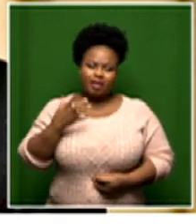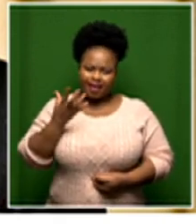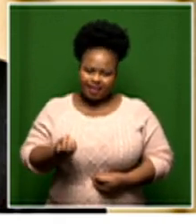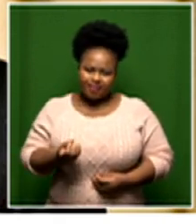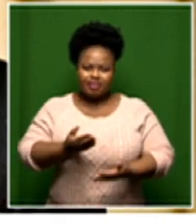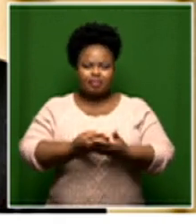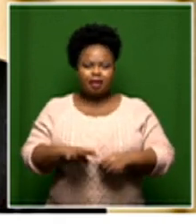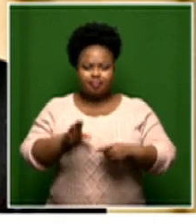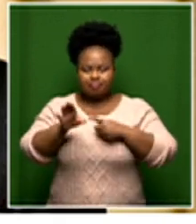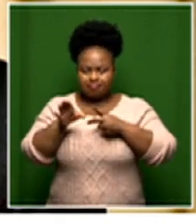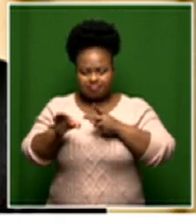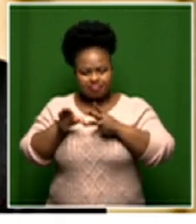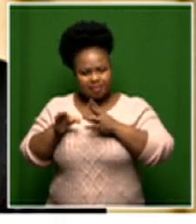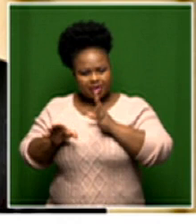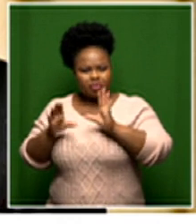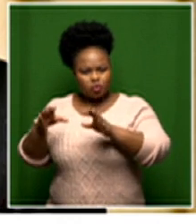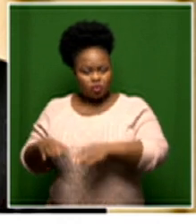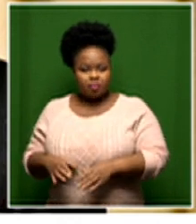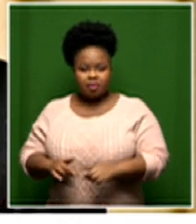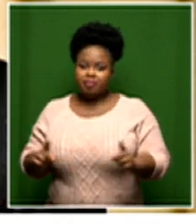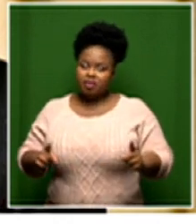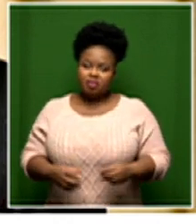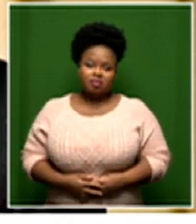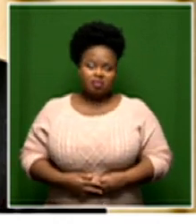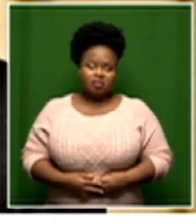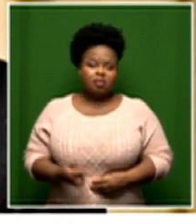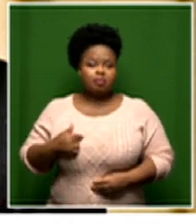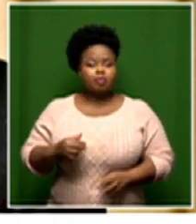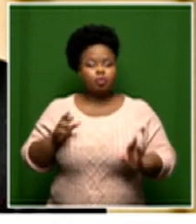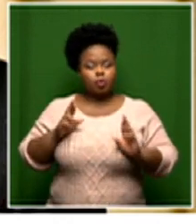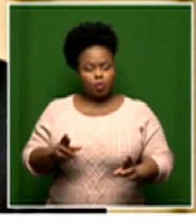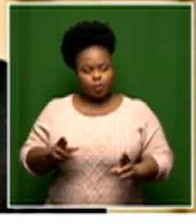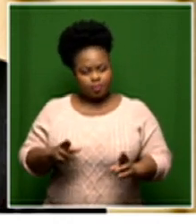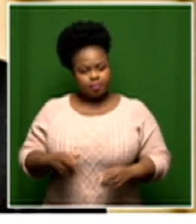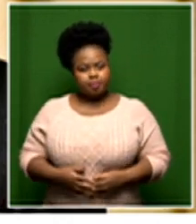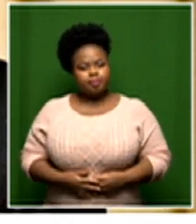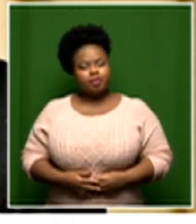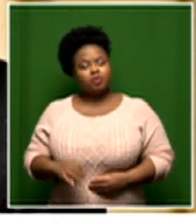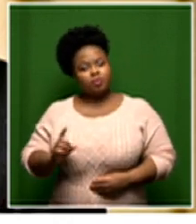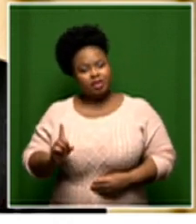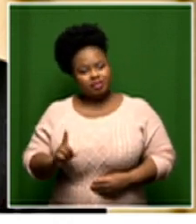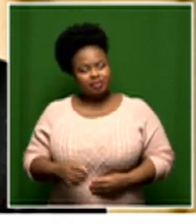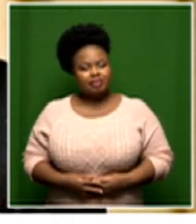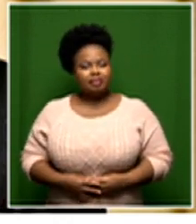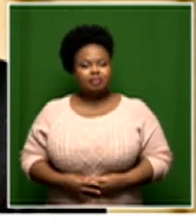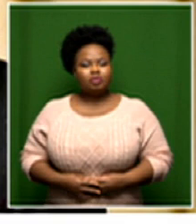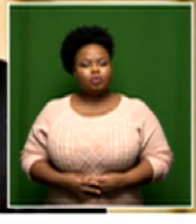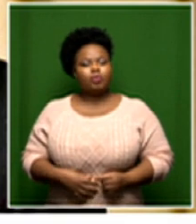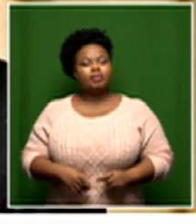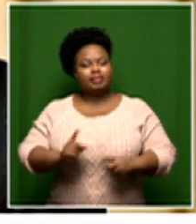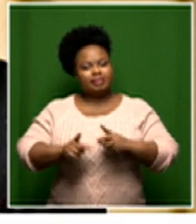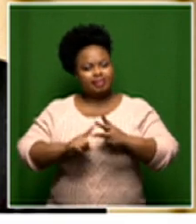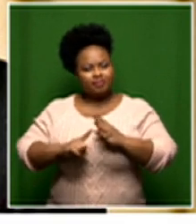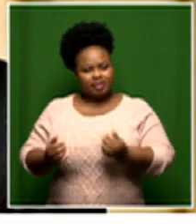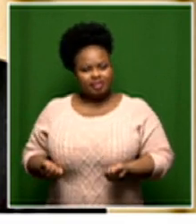categories, but really what one is hoping for, if you were to ask me, I'm hoping for a situation where the different phases are